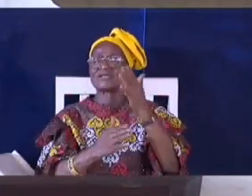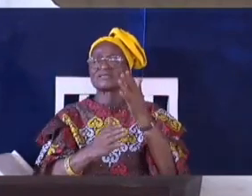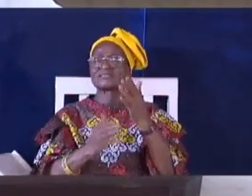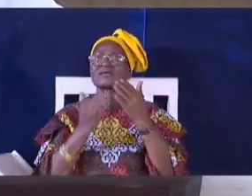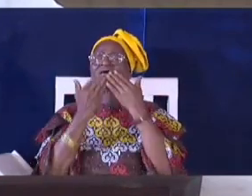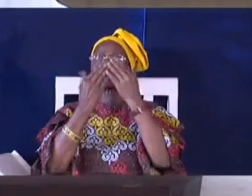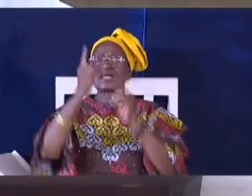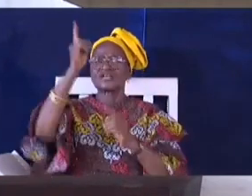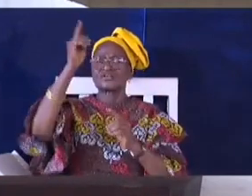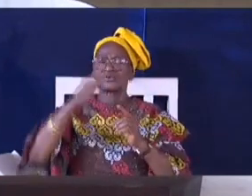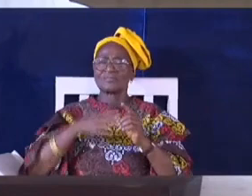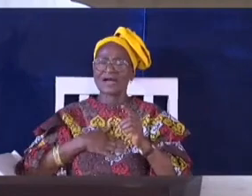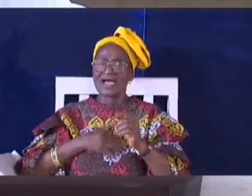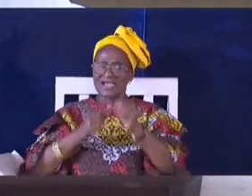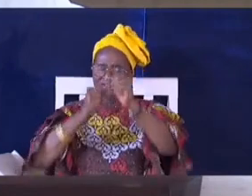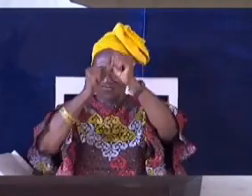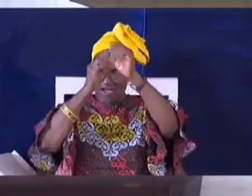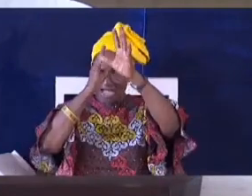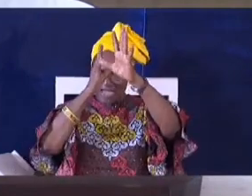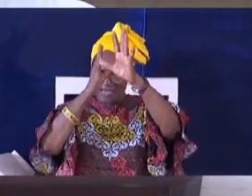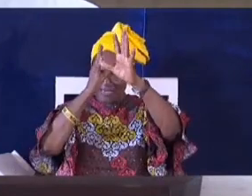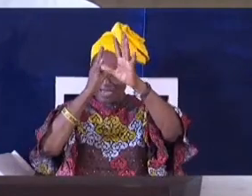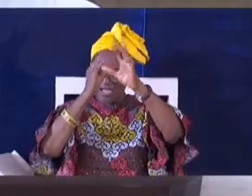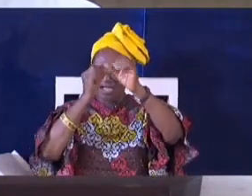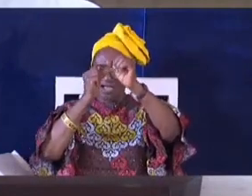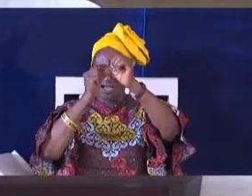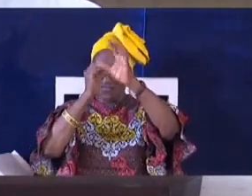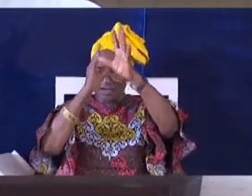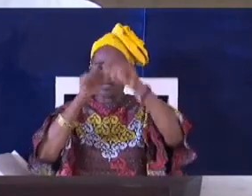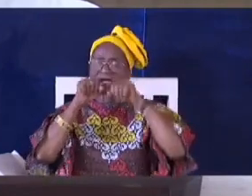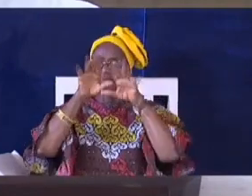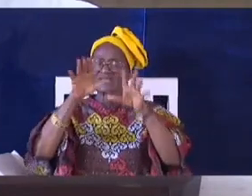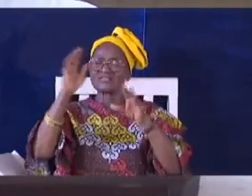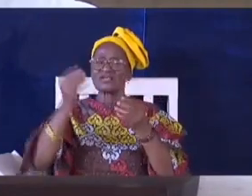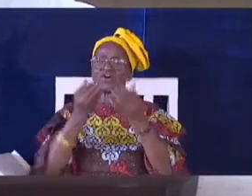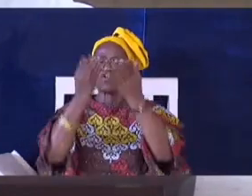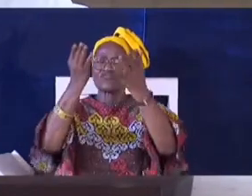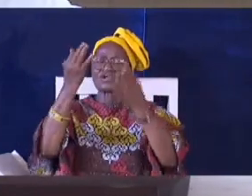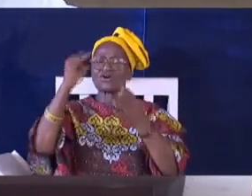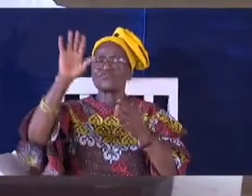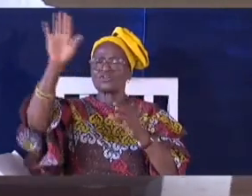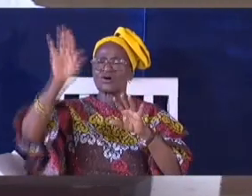Thank you, my Father. Father, bless the offering of your children.